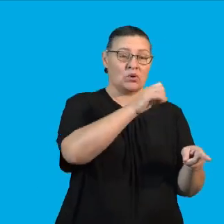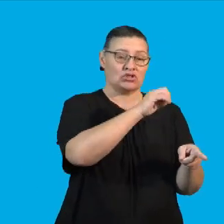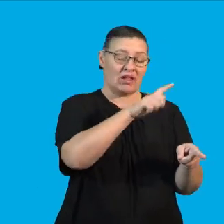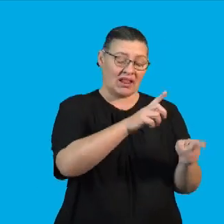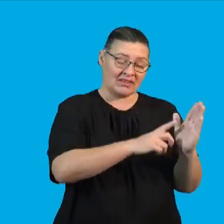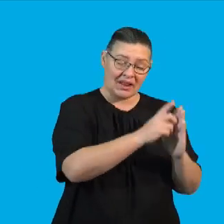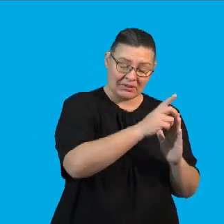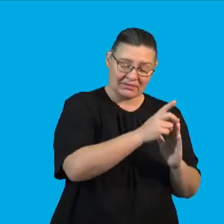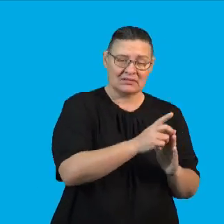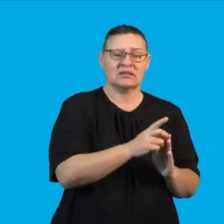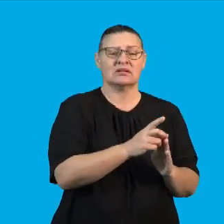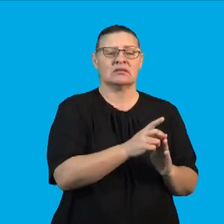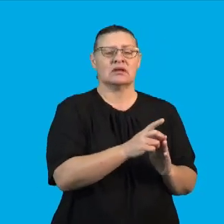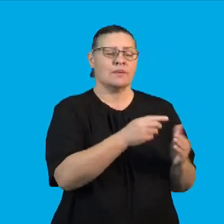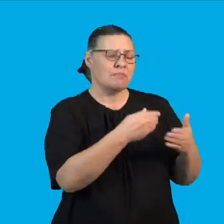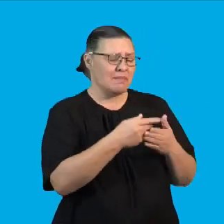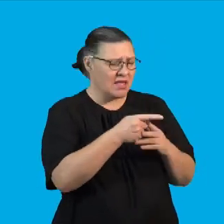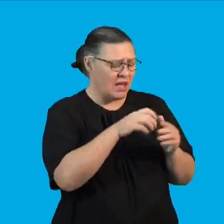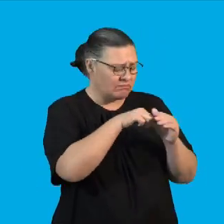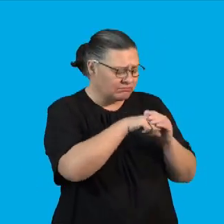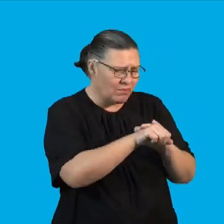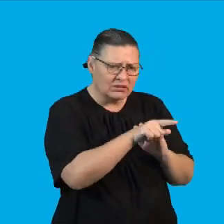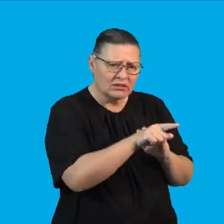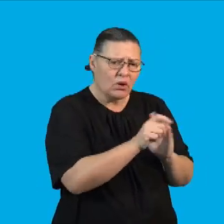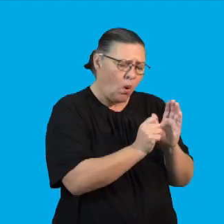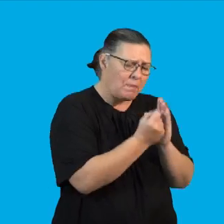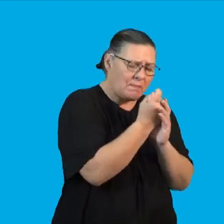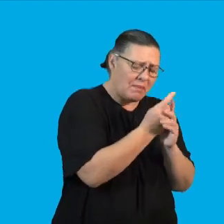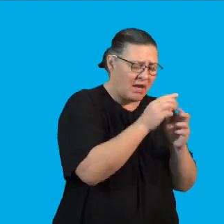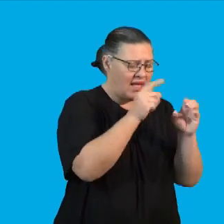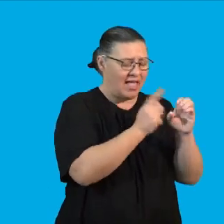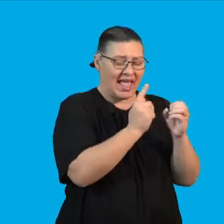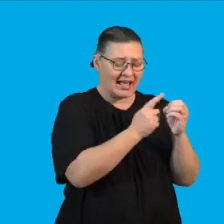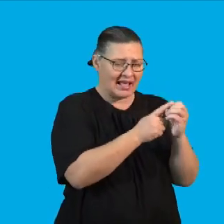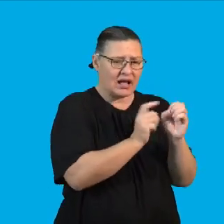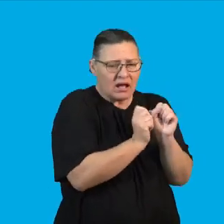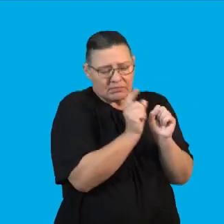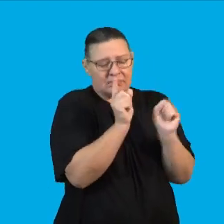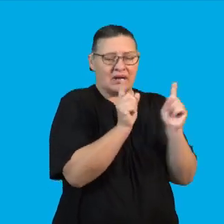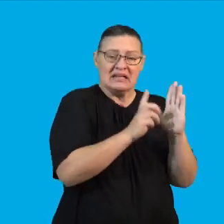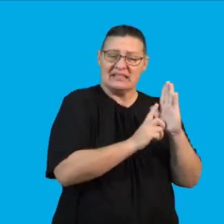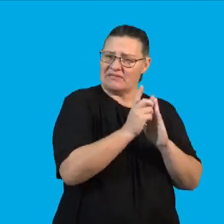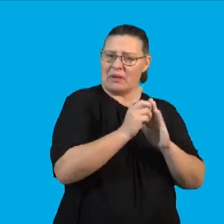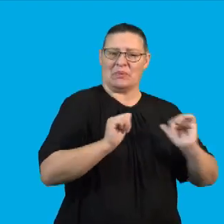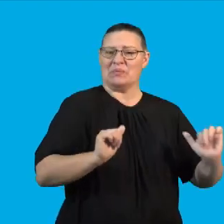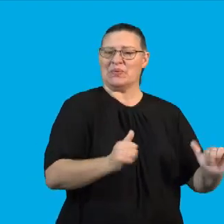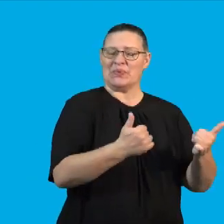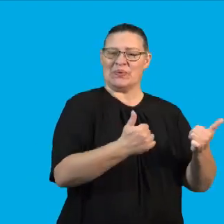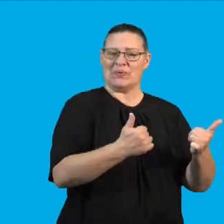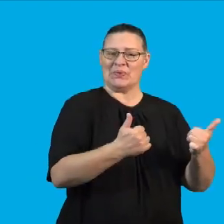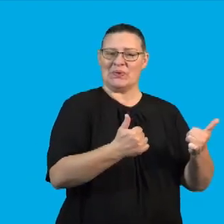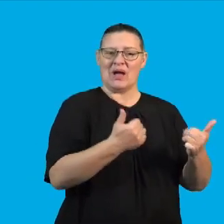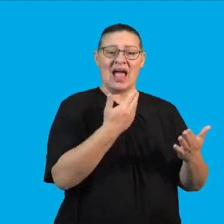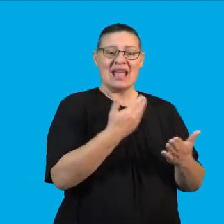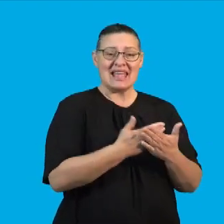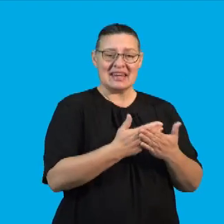Precocial development, young are born. Very important for you to remember, they are well developed